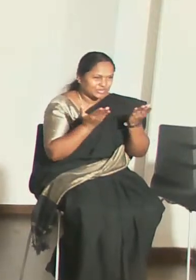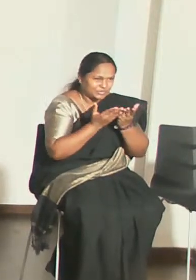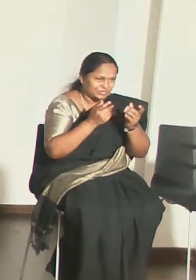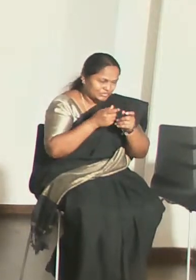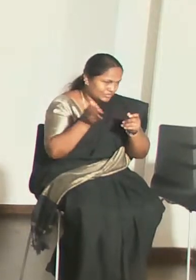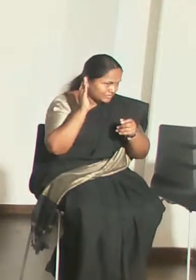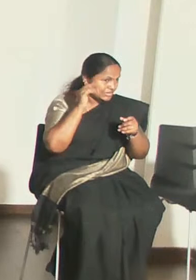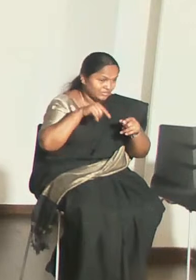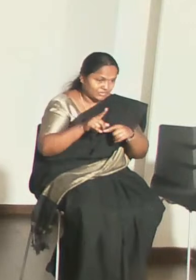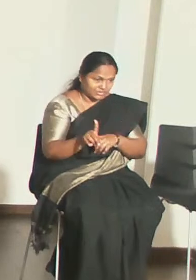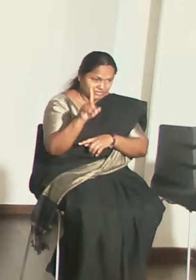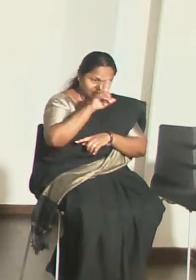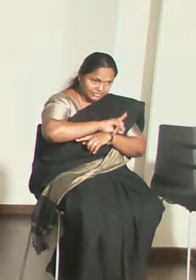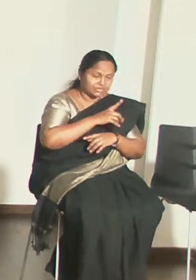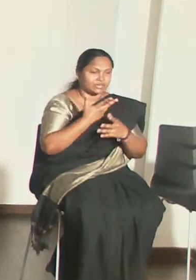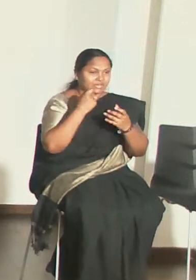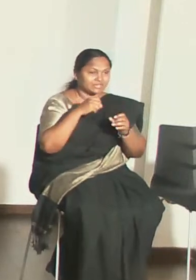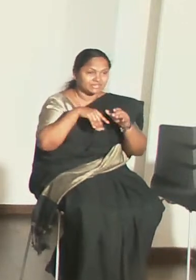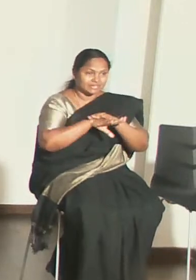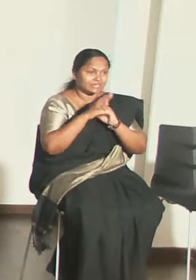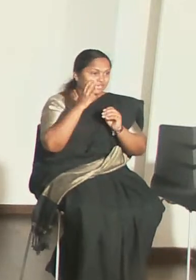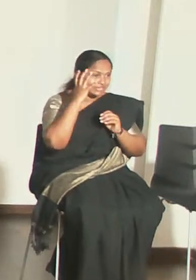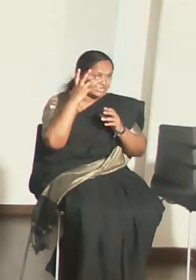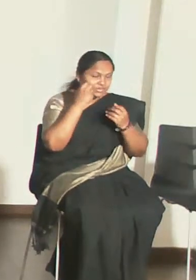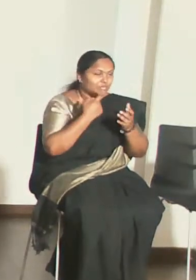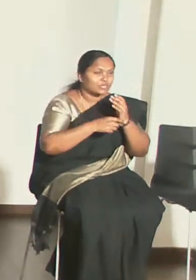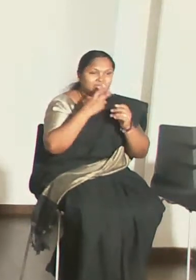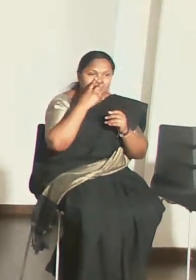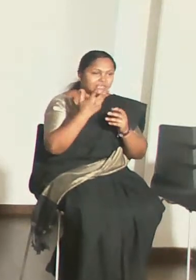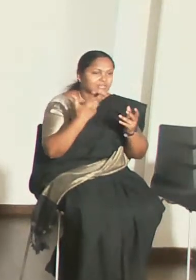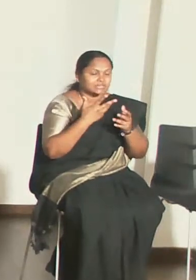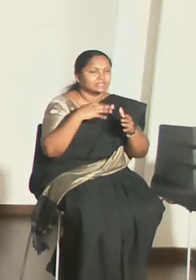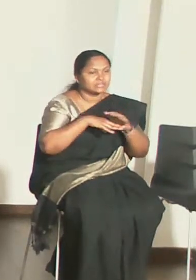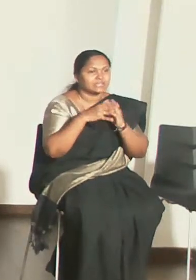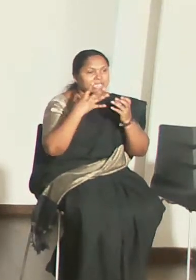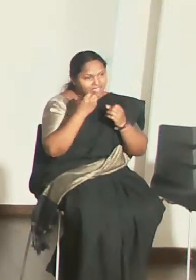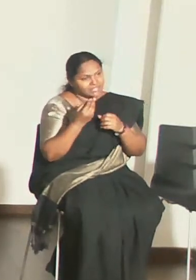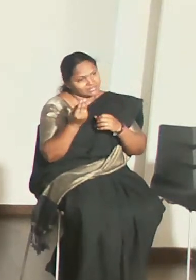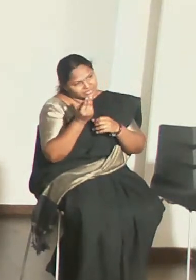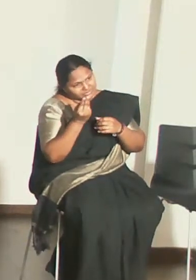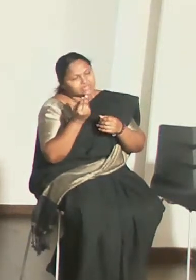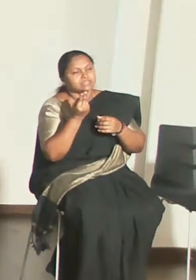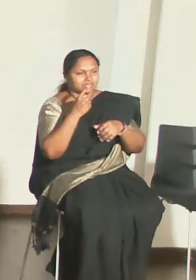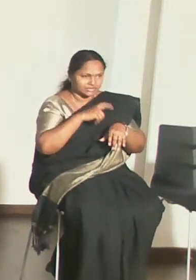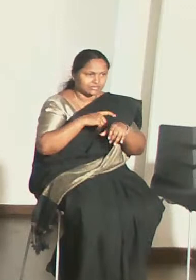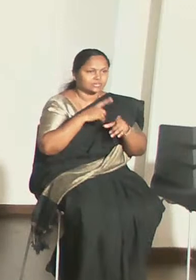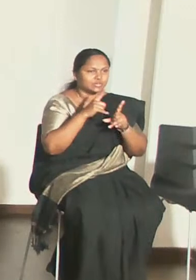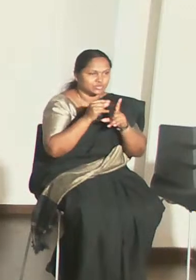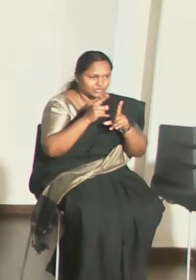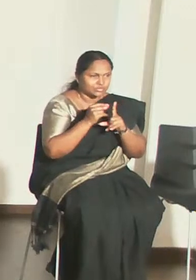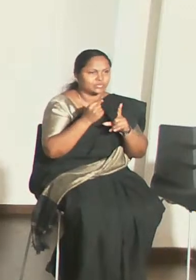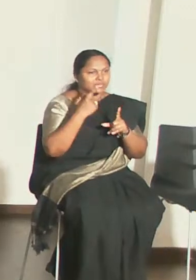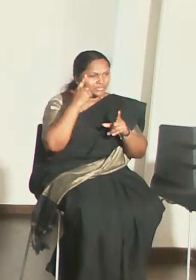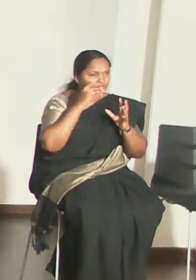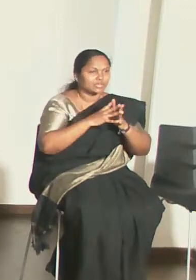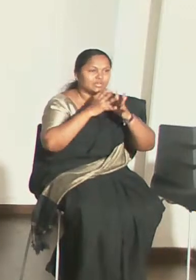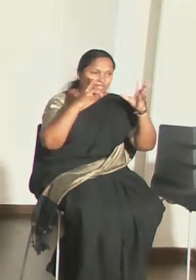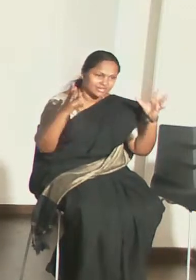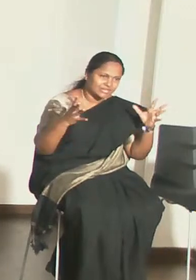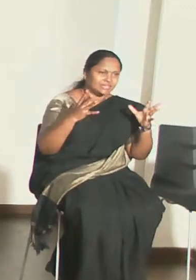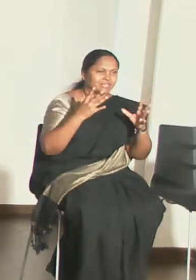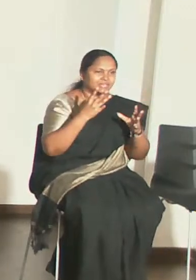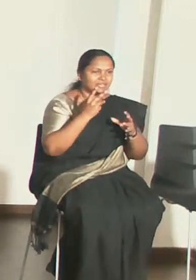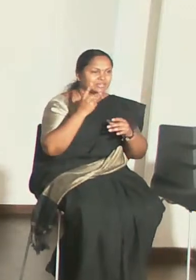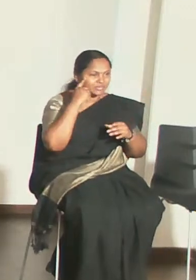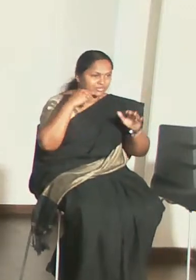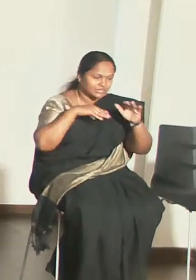But today, what in Sri Lanka, what we are seeing is that even the sometimes the events that I do and put a lot of thought and